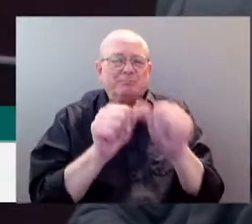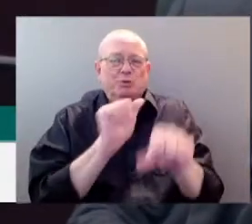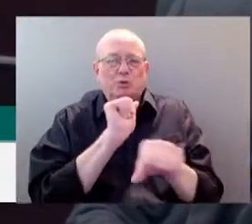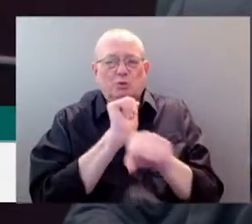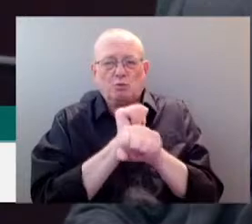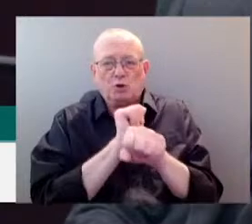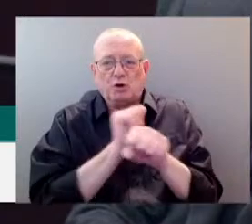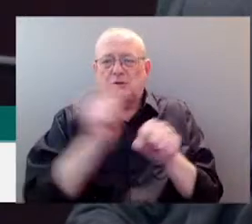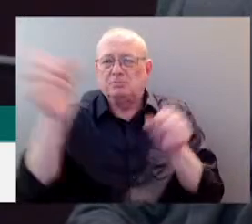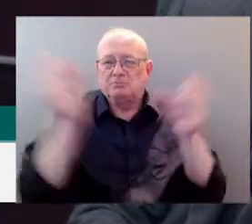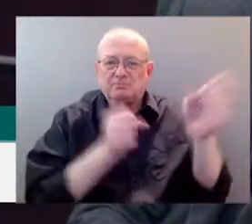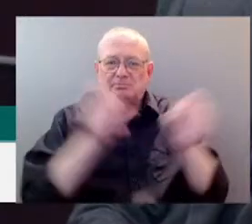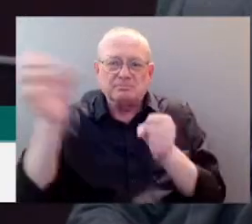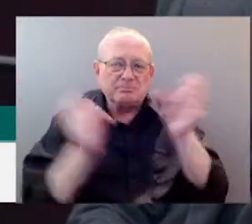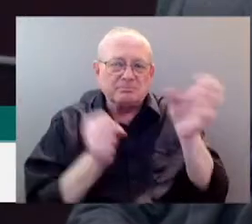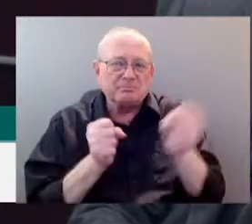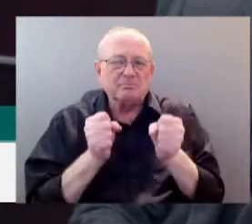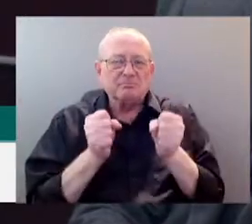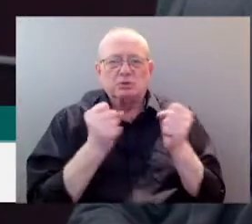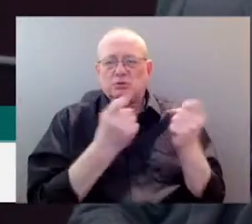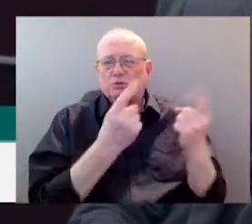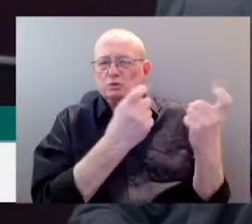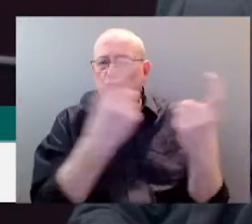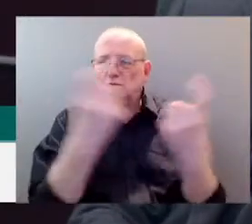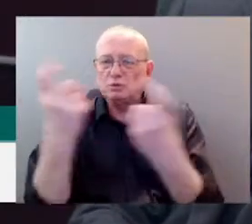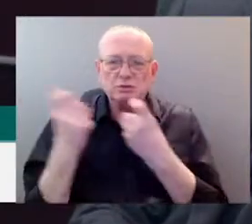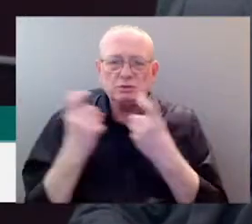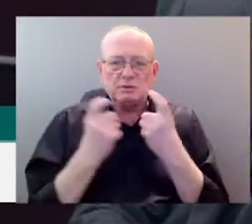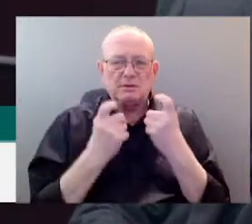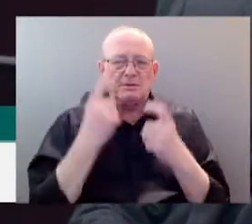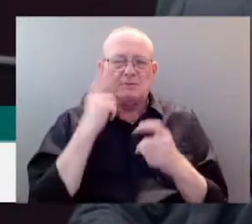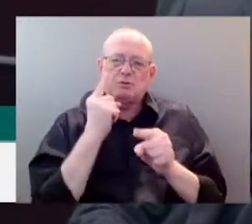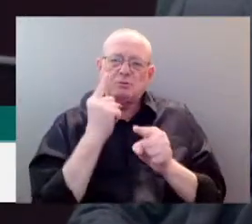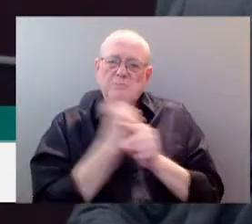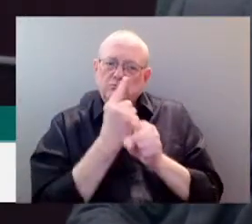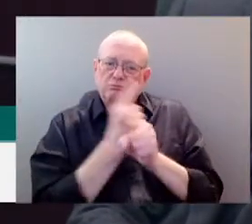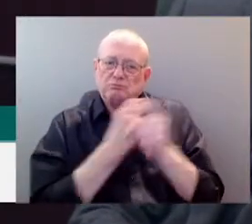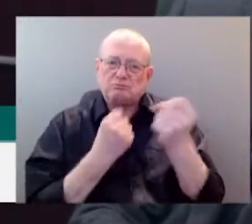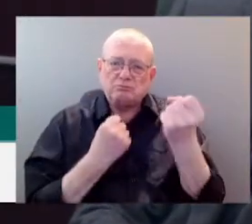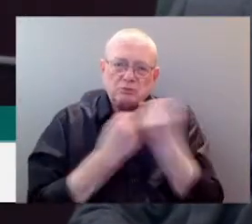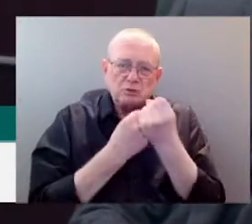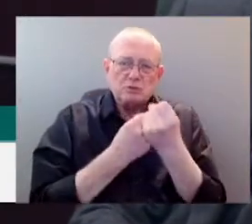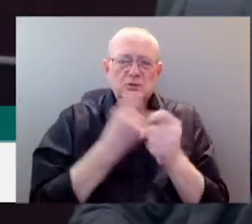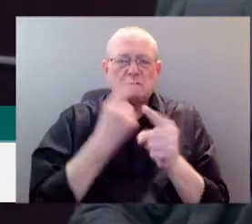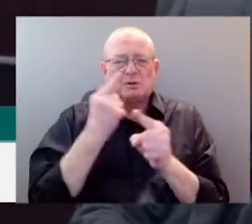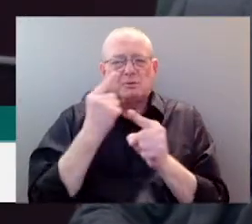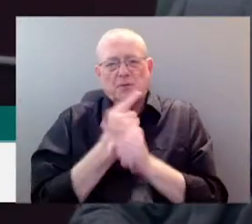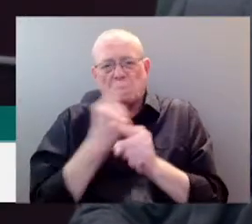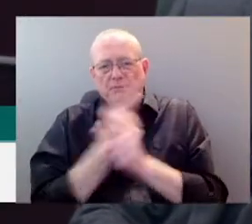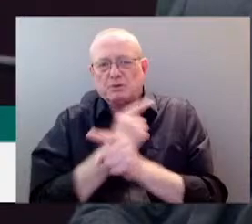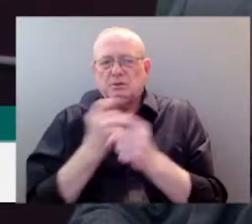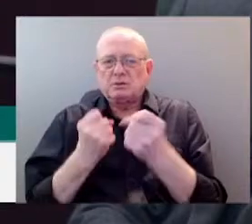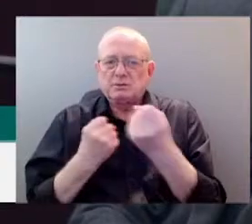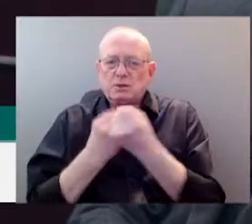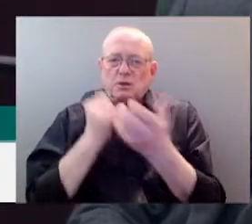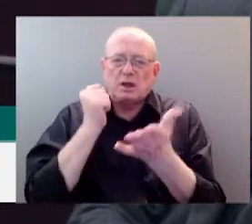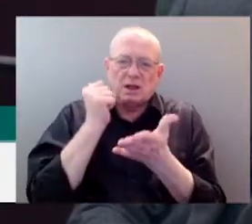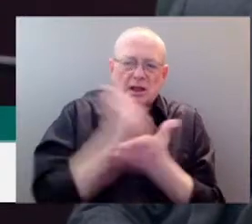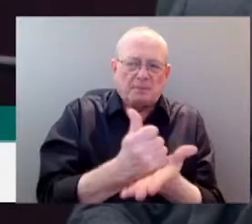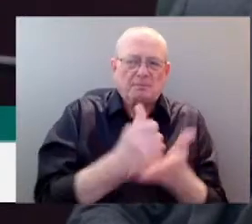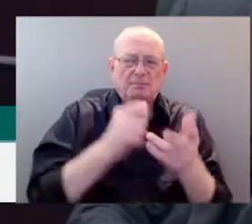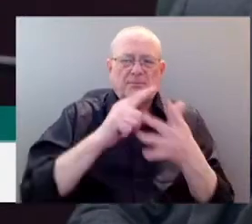ensure that we have the proper supports and the proper people in place to make sure that those facilities can stay open we're